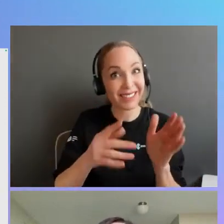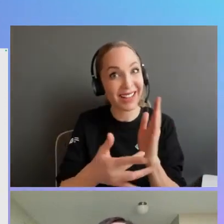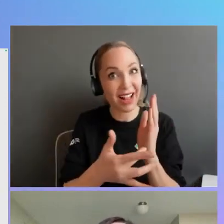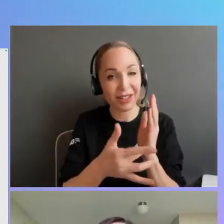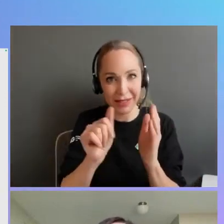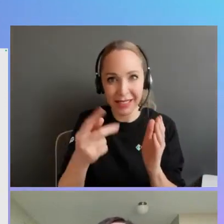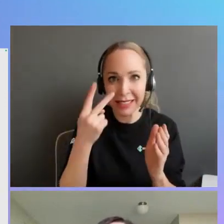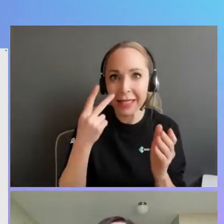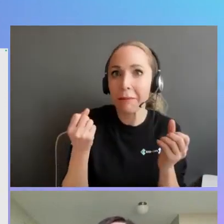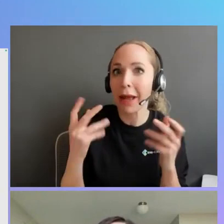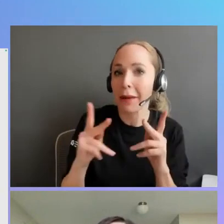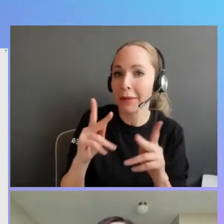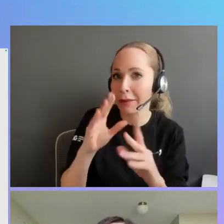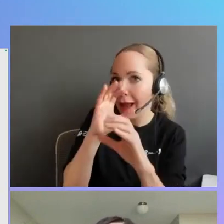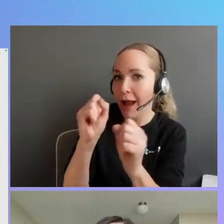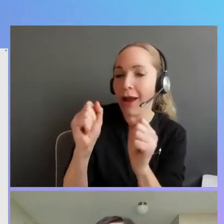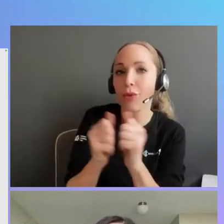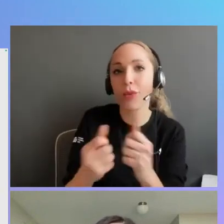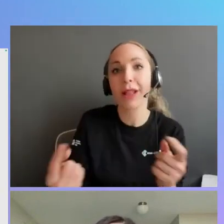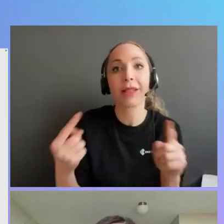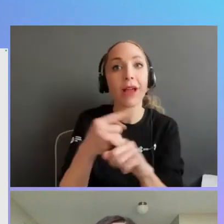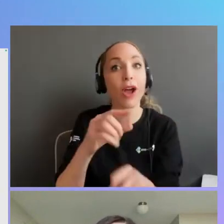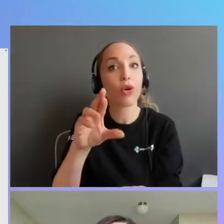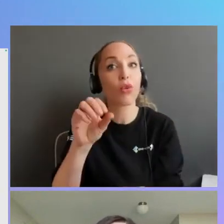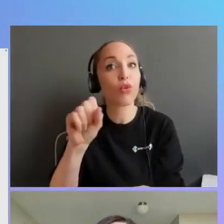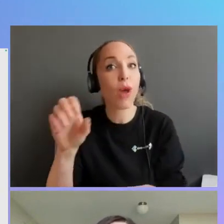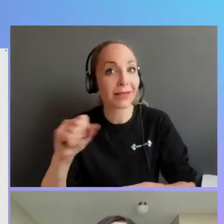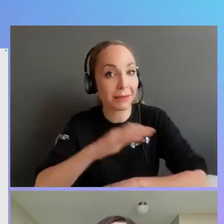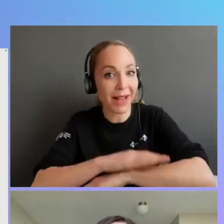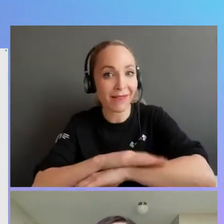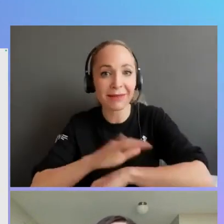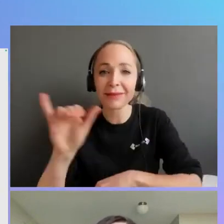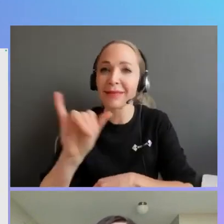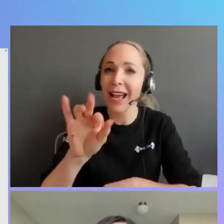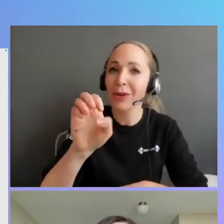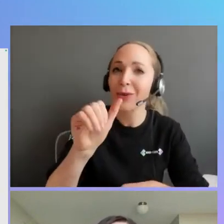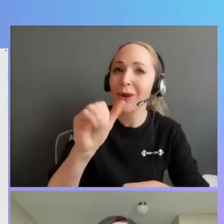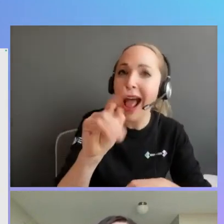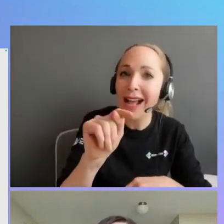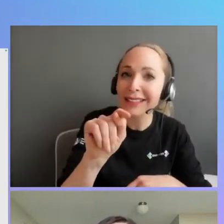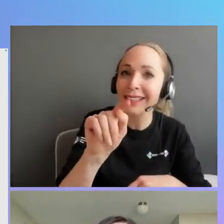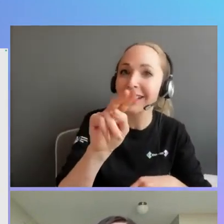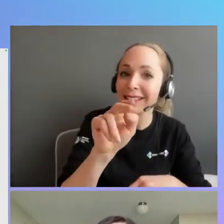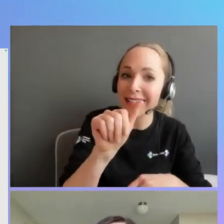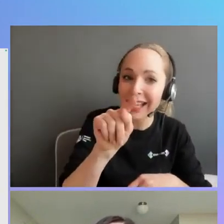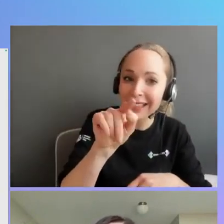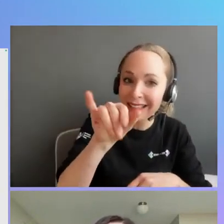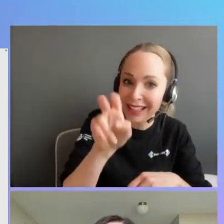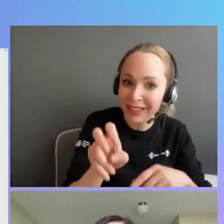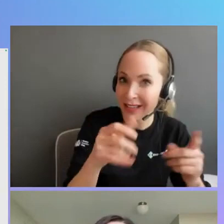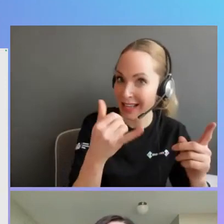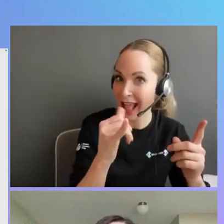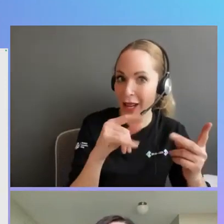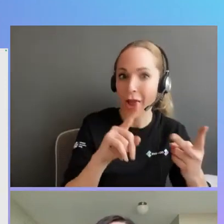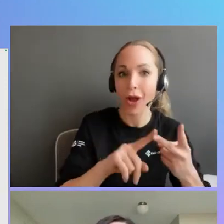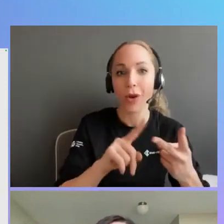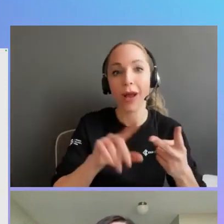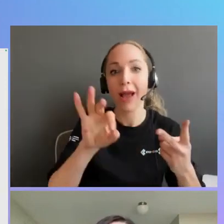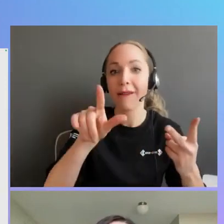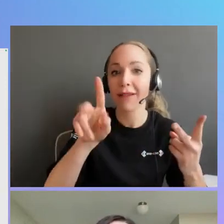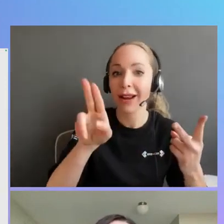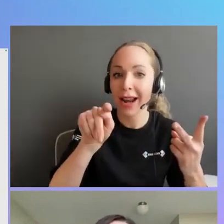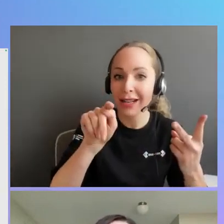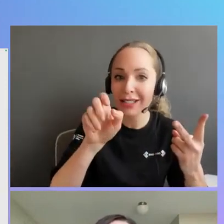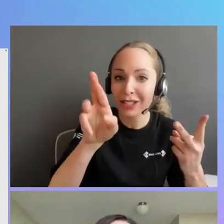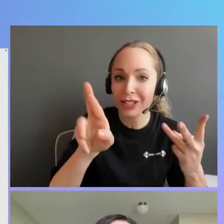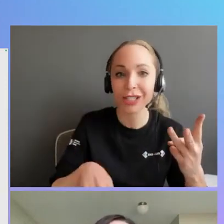app technology. So things like React Native, which is the yellow line, Flutter, the green line, and .NET MAUI, the purple line.